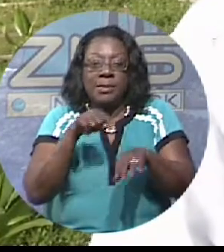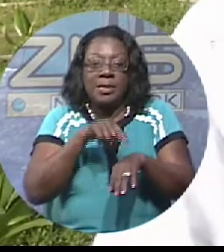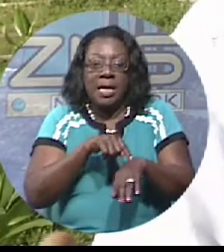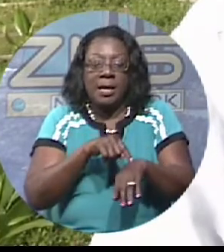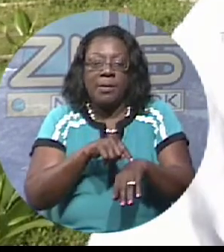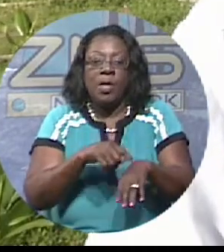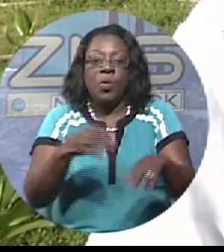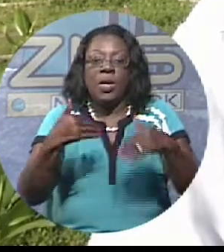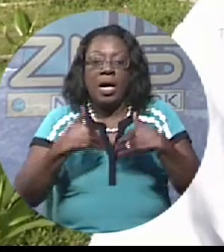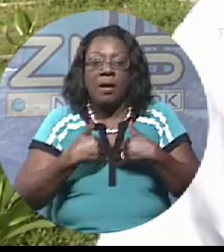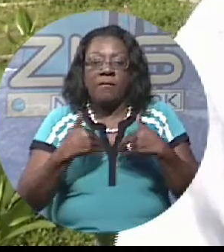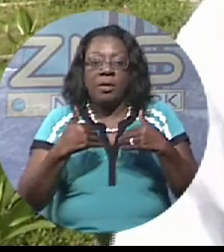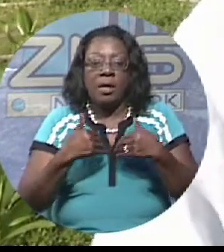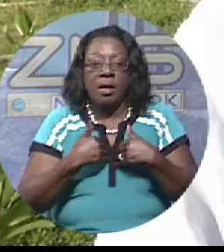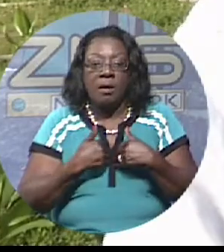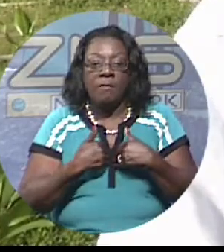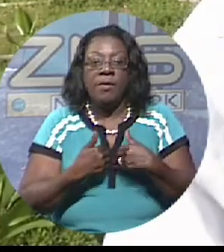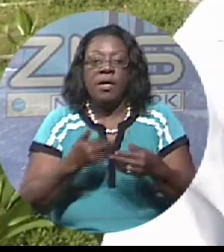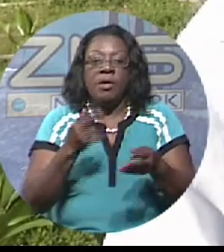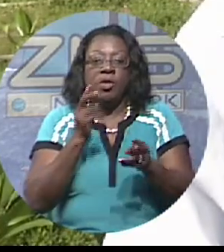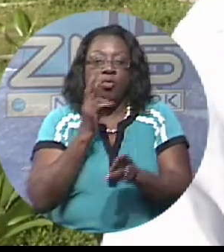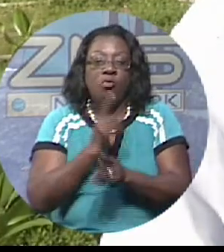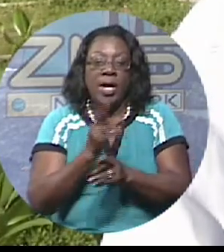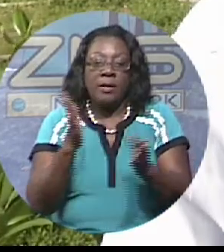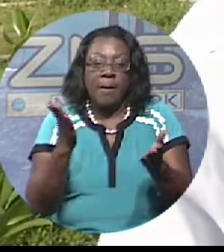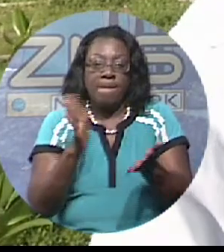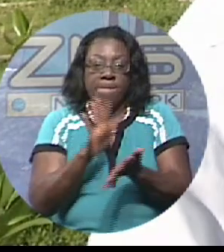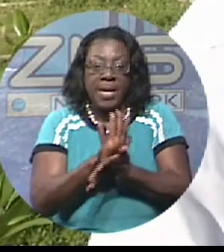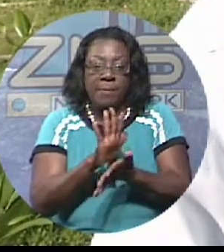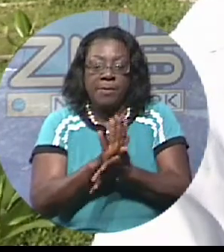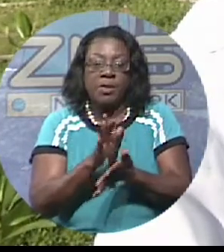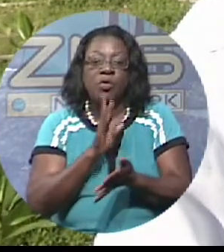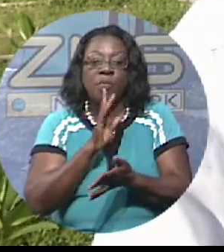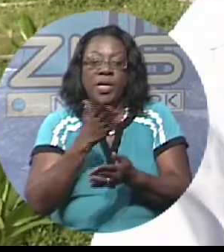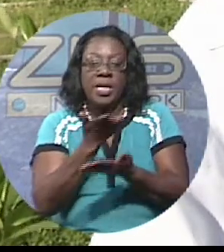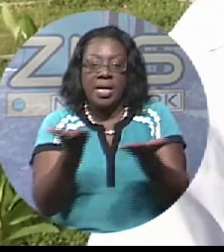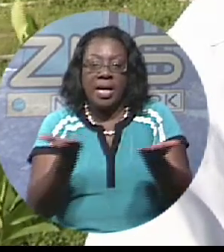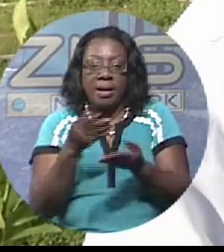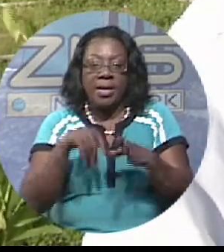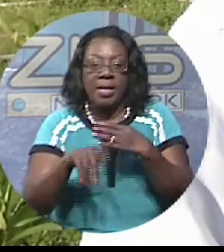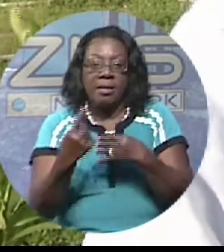to have a permit to reside to be in the Bahamas, and that's the role of immigration, and we intend to enforce it.